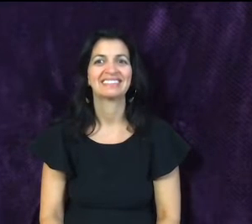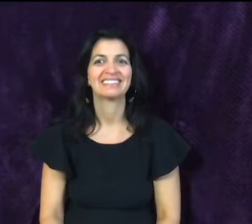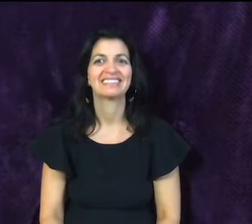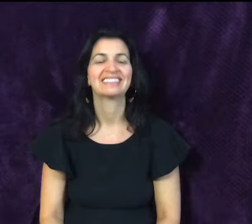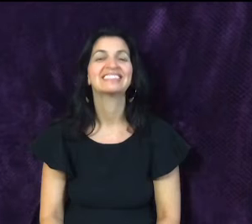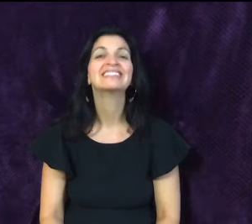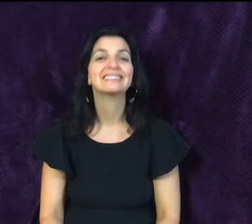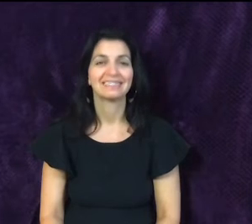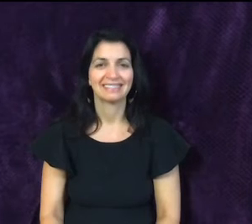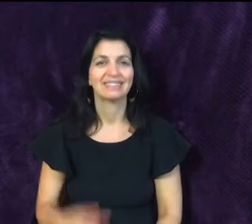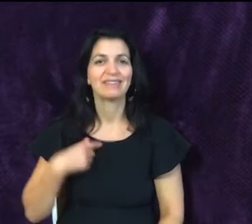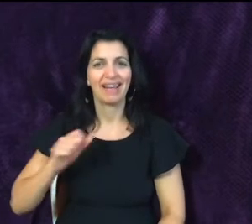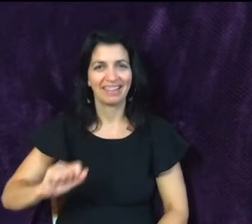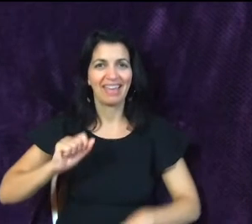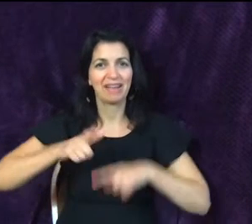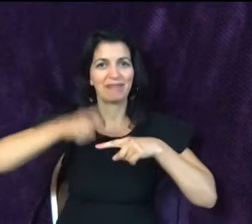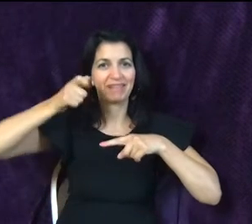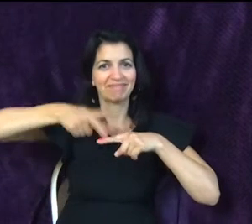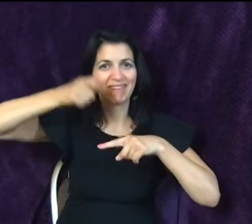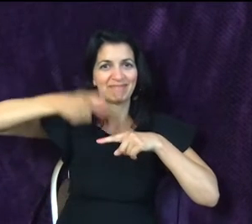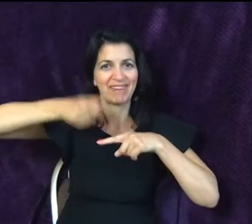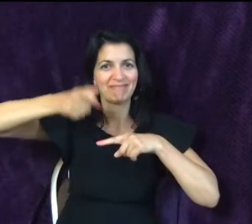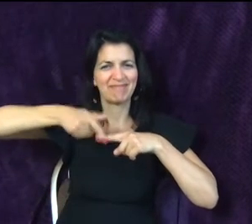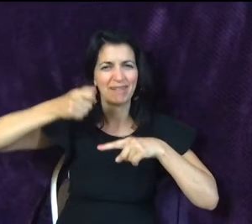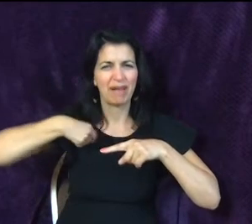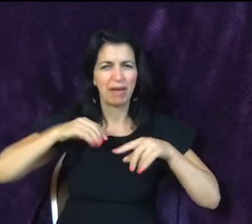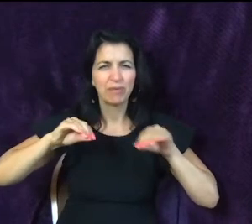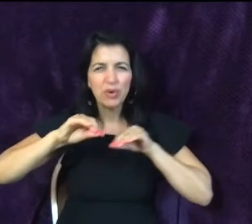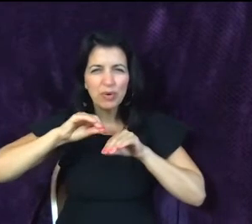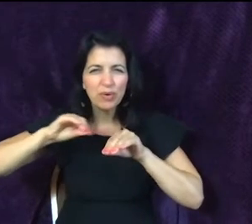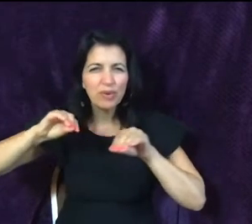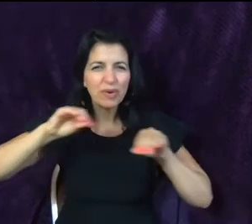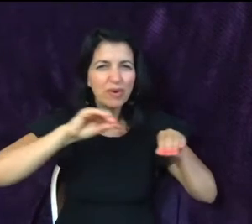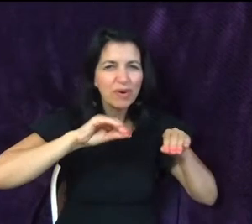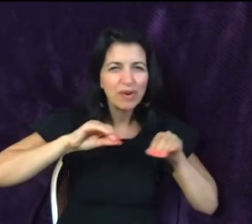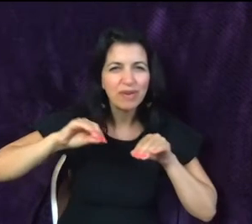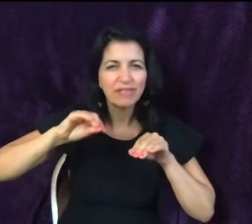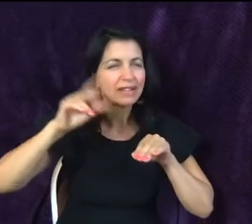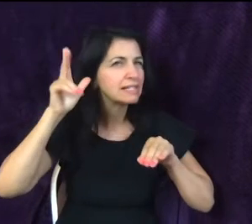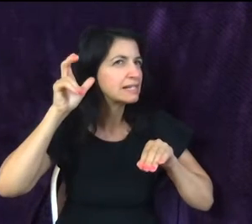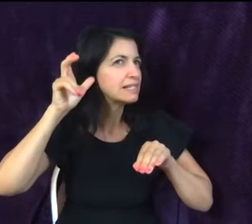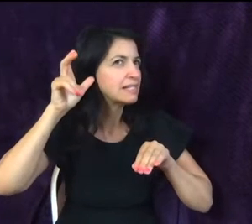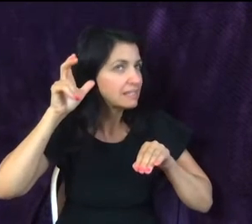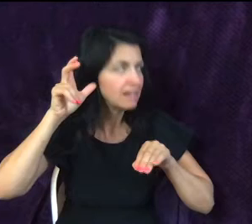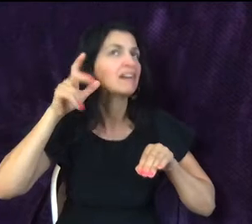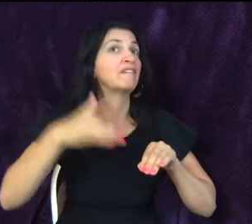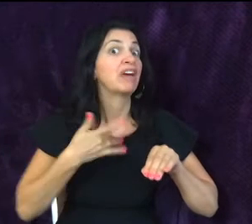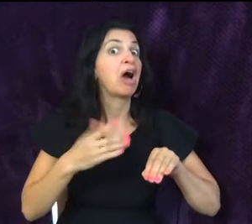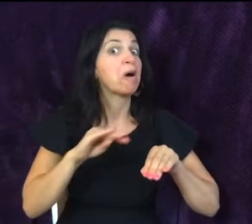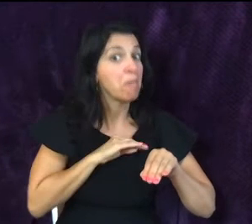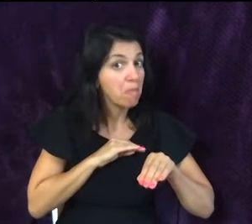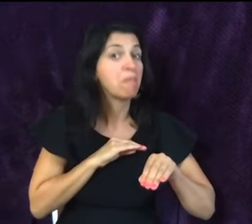I'm going to move it until I find the sounds and the notes that I like.